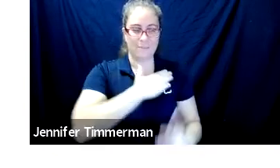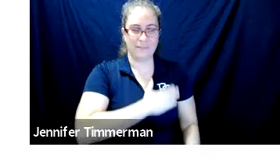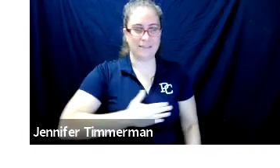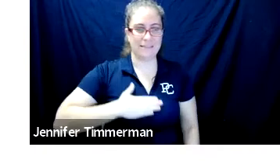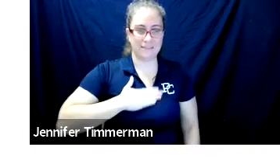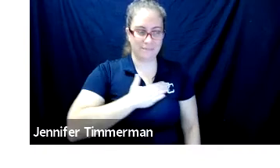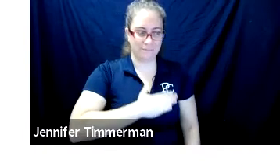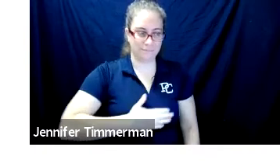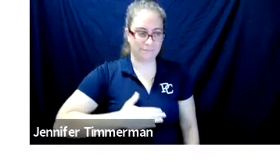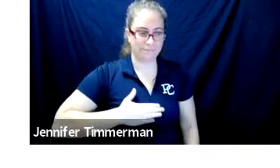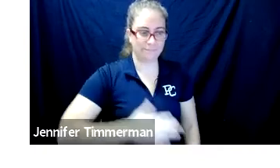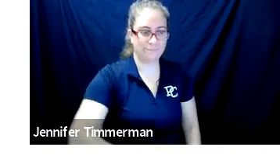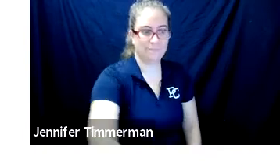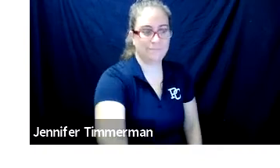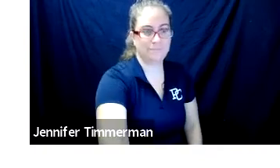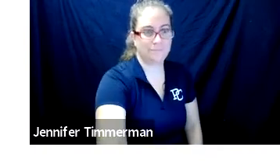please.